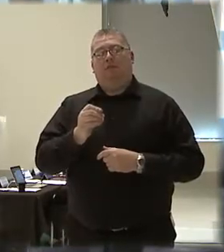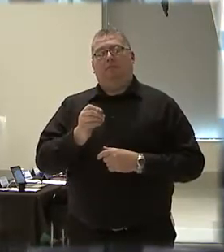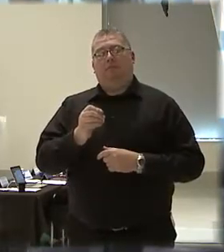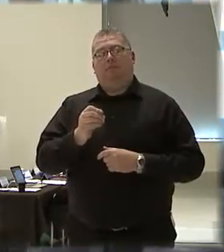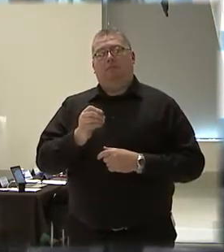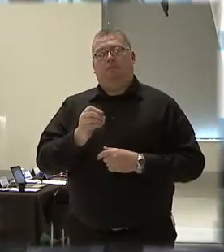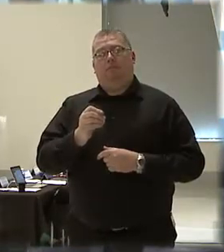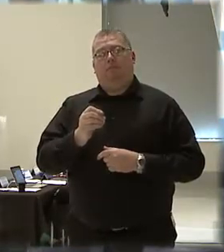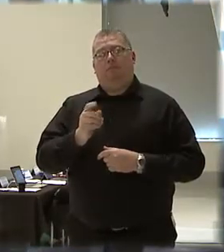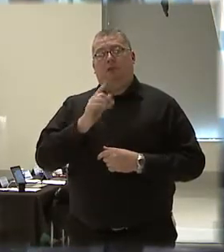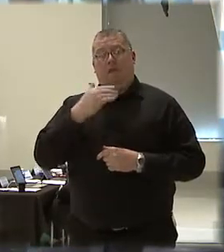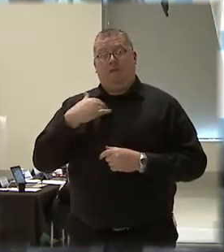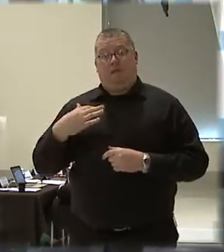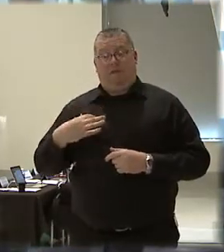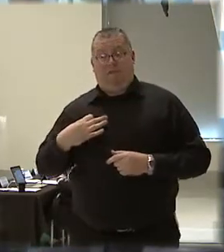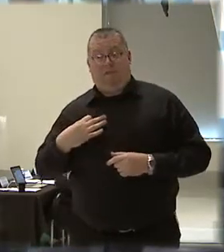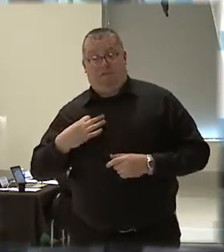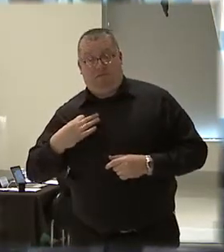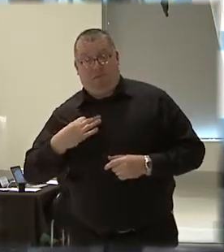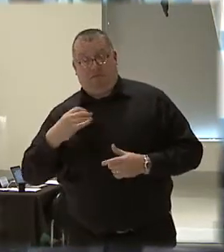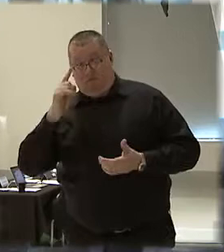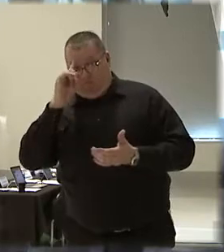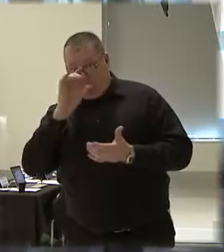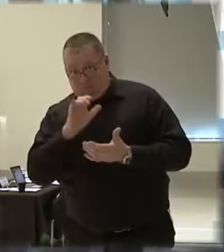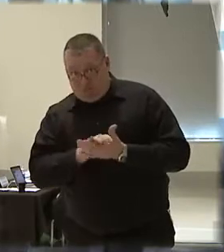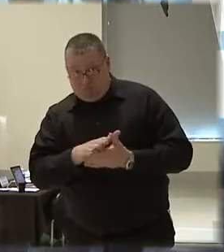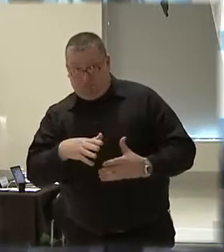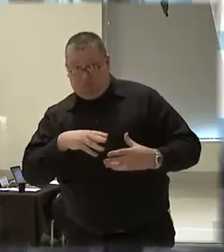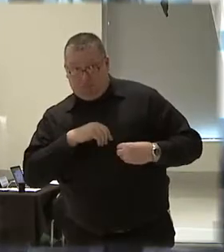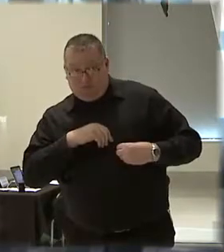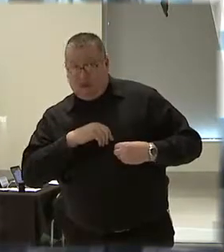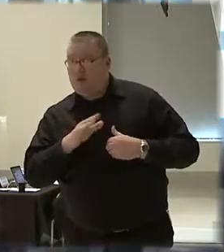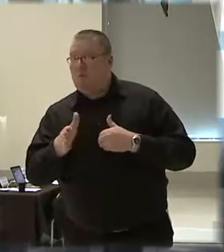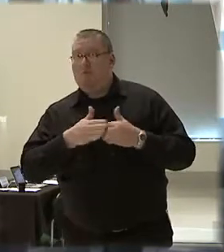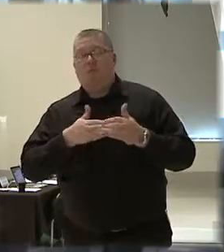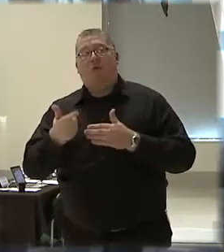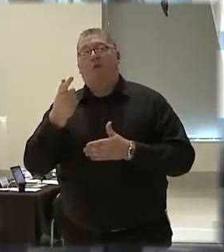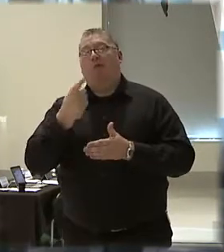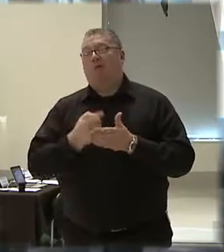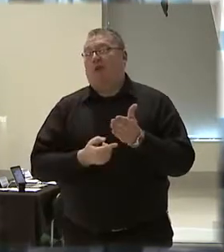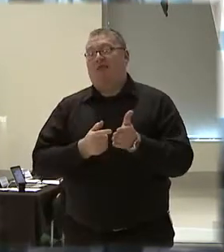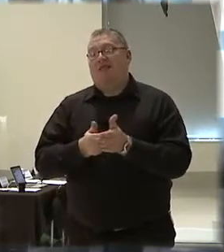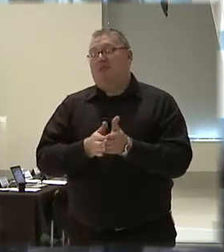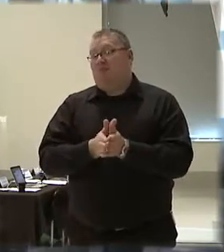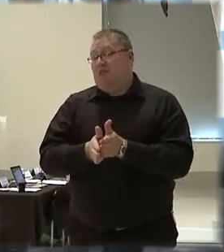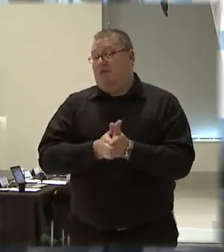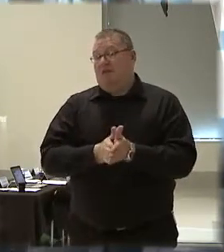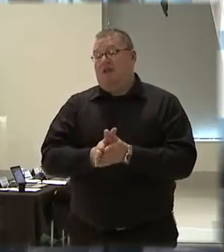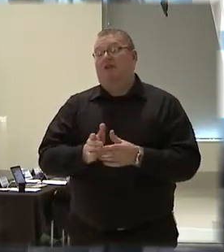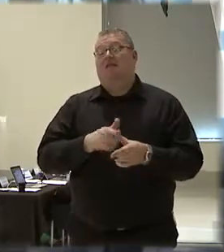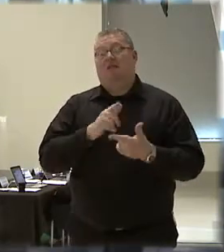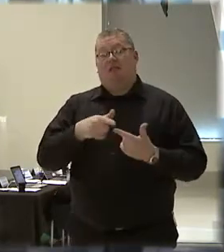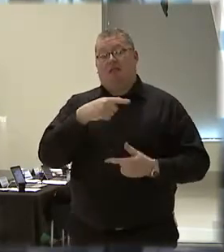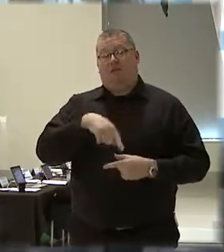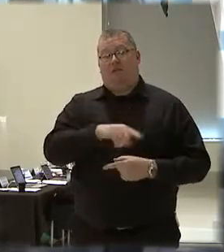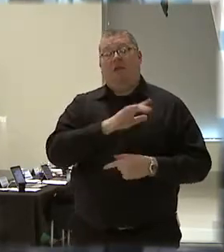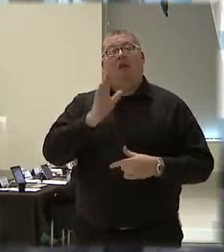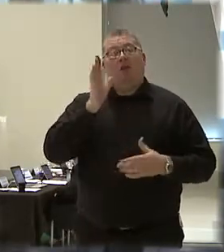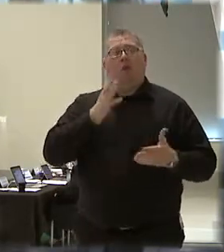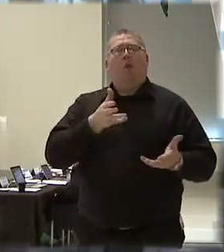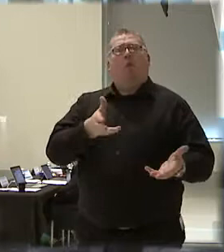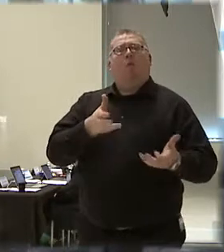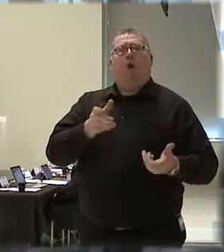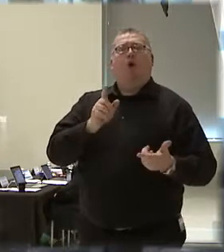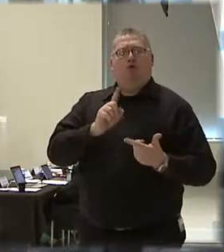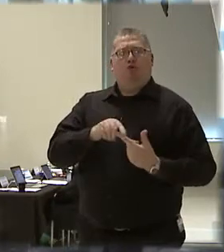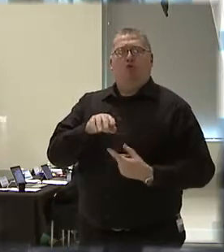there's voluntary buy-in, no matter what the motivation is, they are going to want to